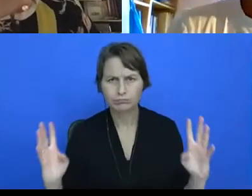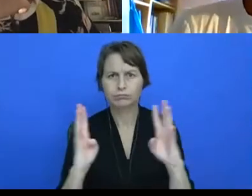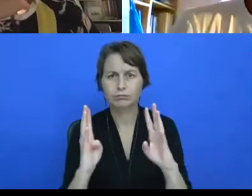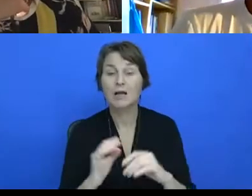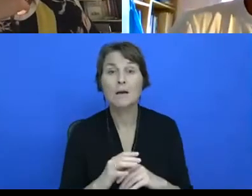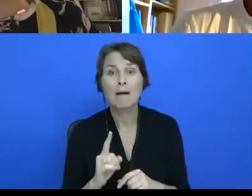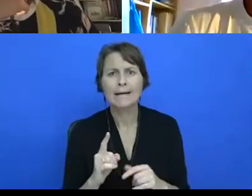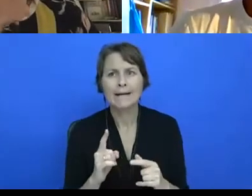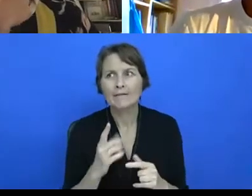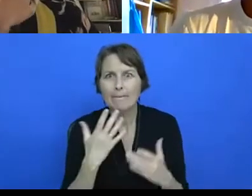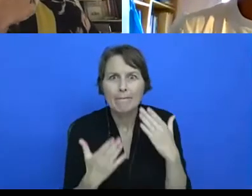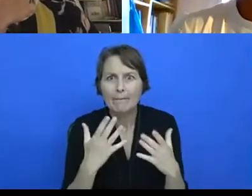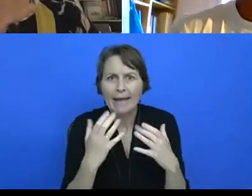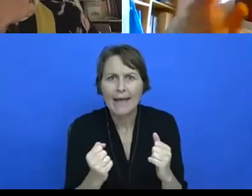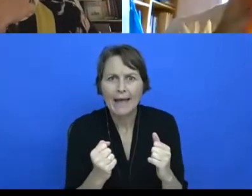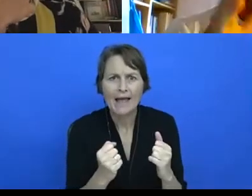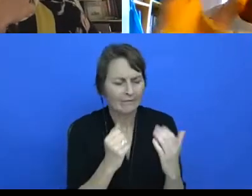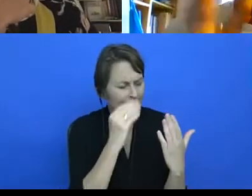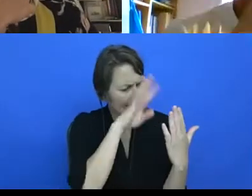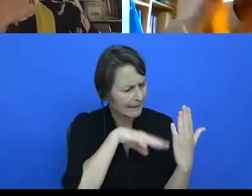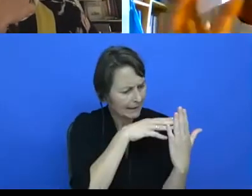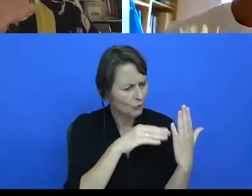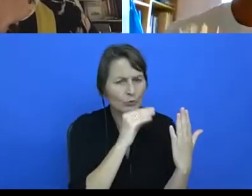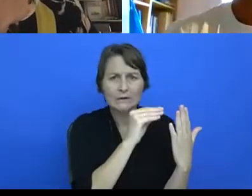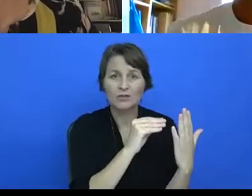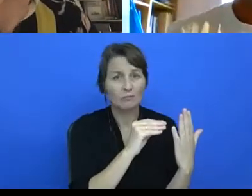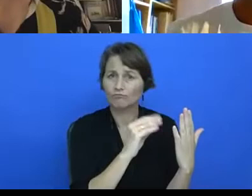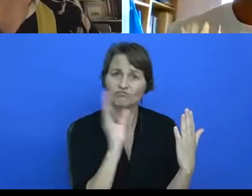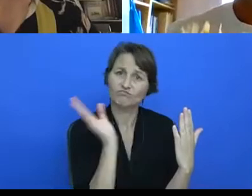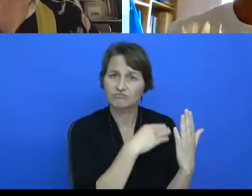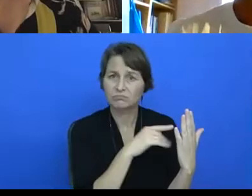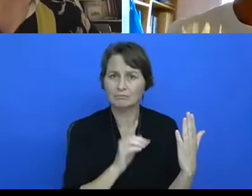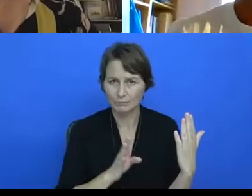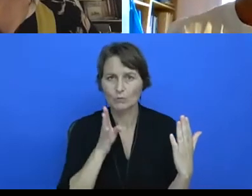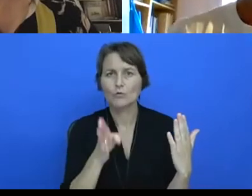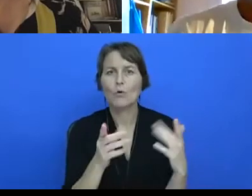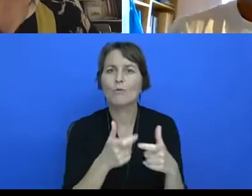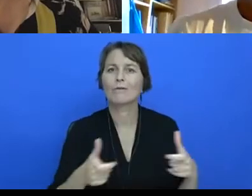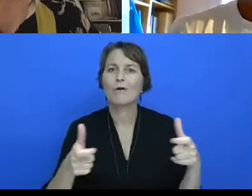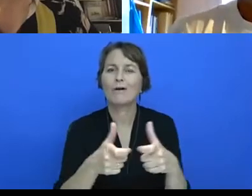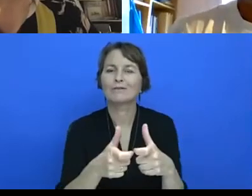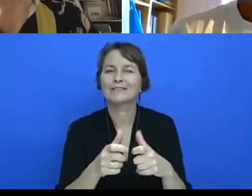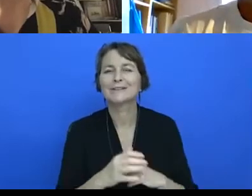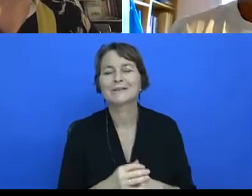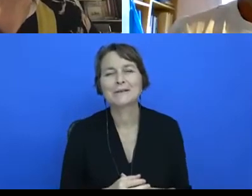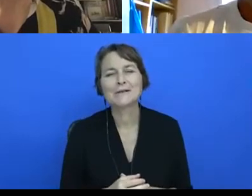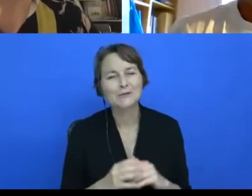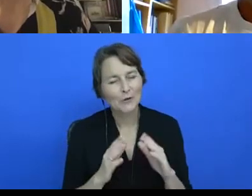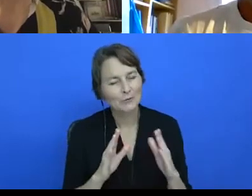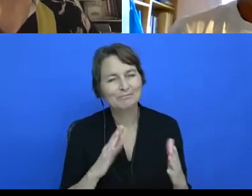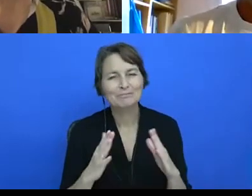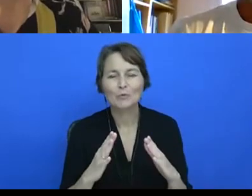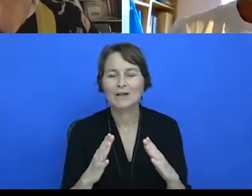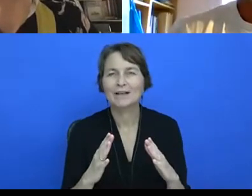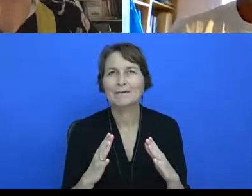there. So I wonder, I should imagine it really does depend on the type of conference that's